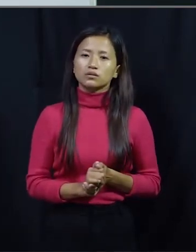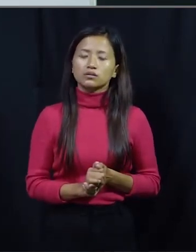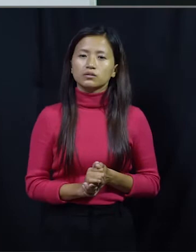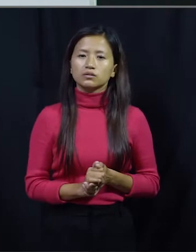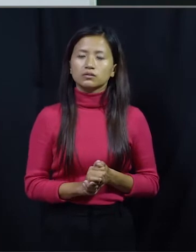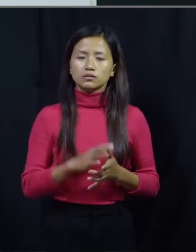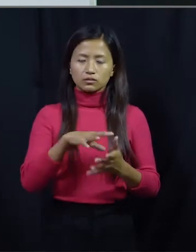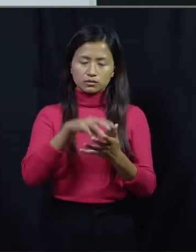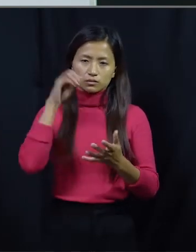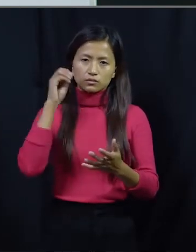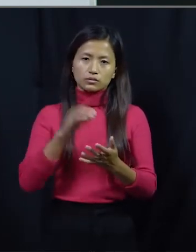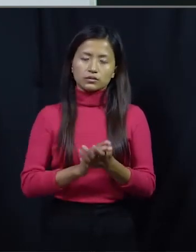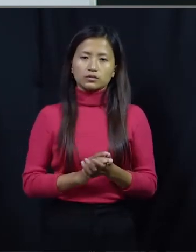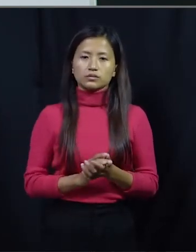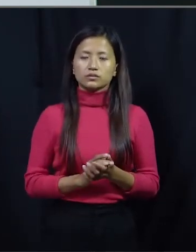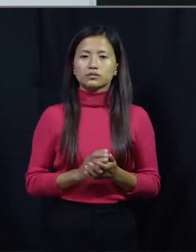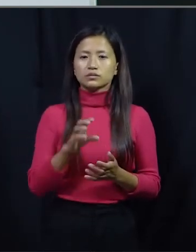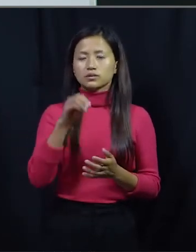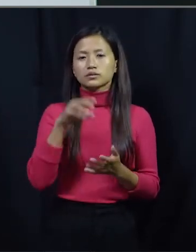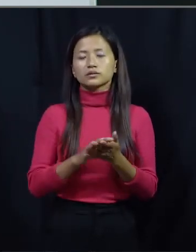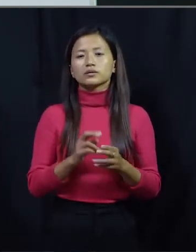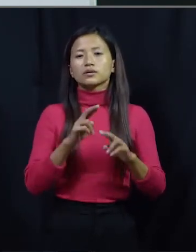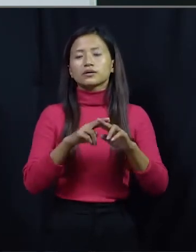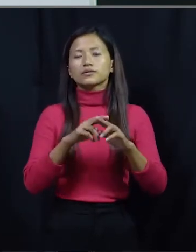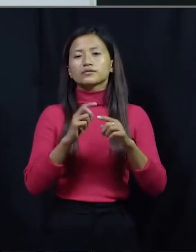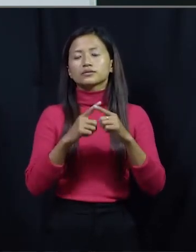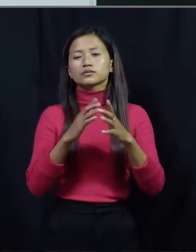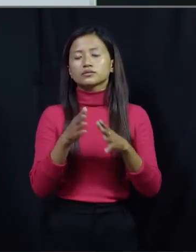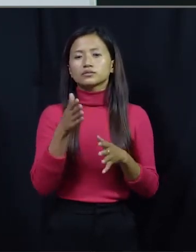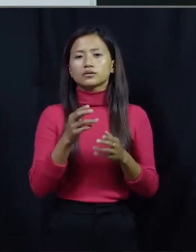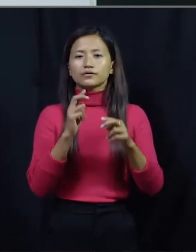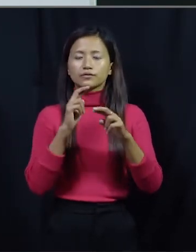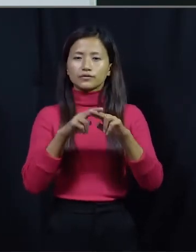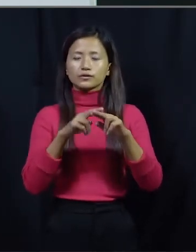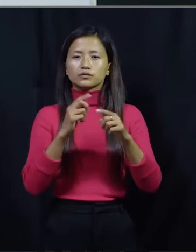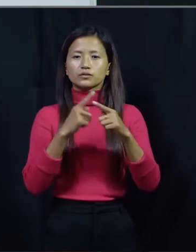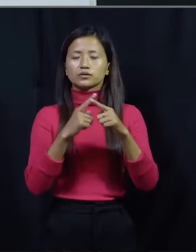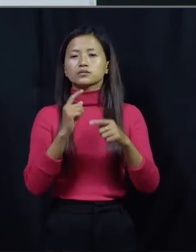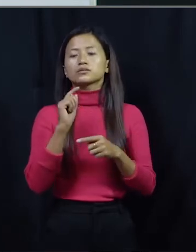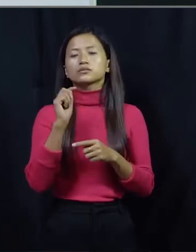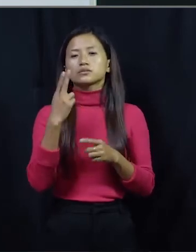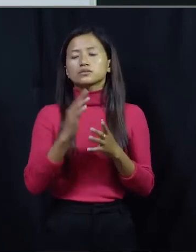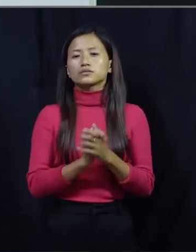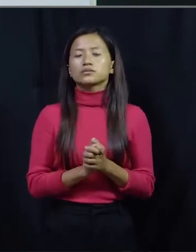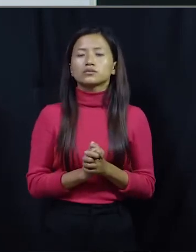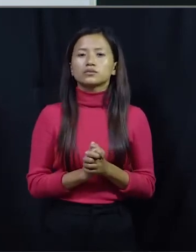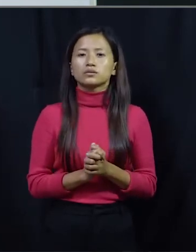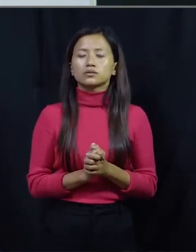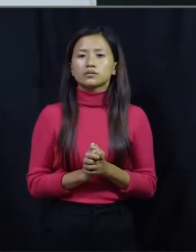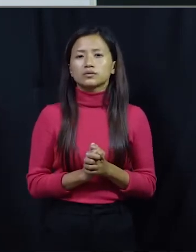us recollect this one. If x1 not equal to x2, then fx1 not equal to fx2. That is the basic definition of one-to-one